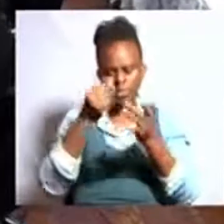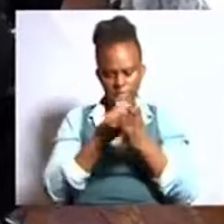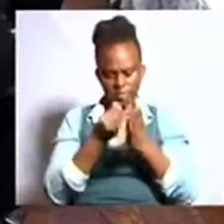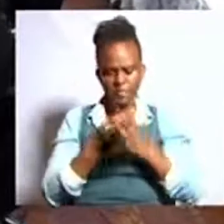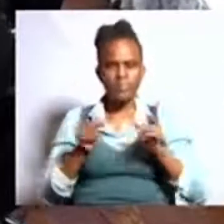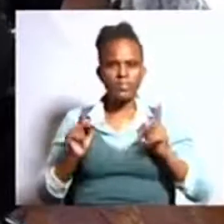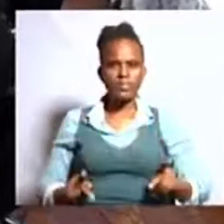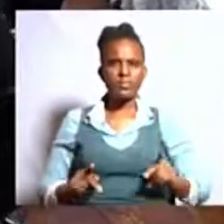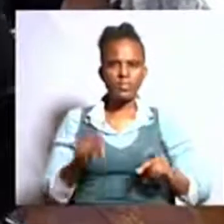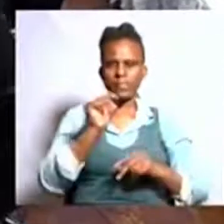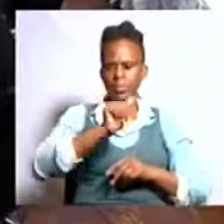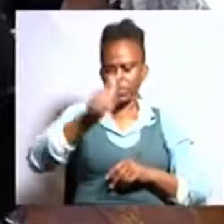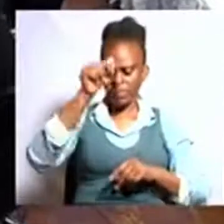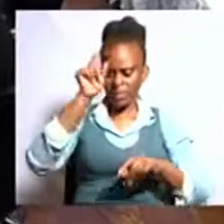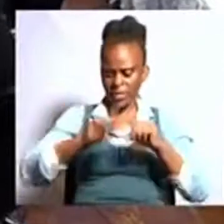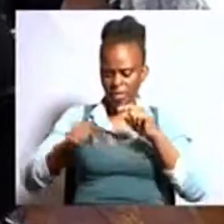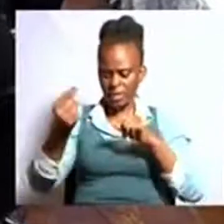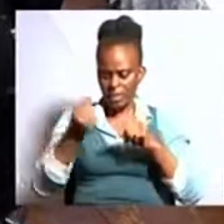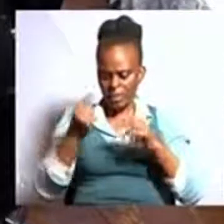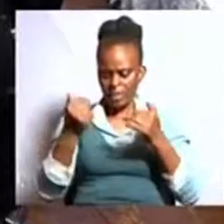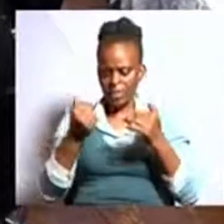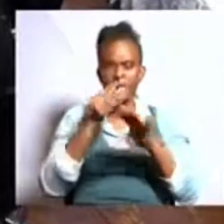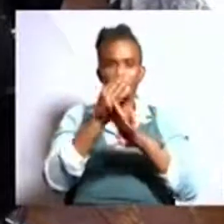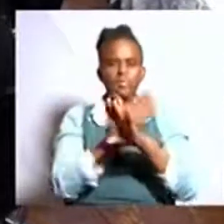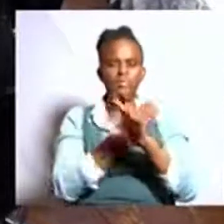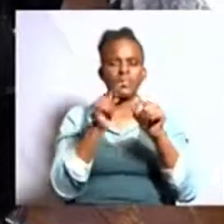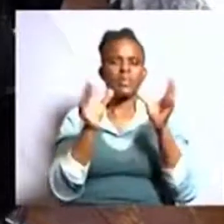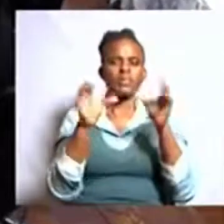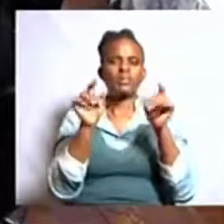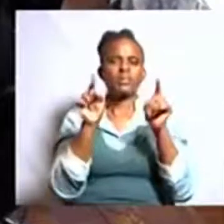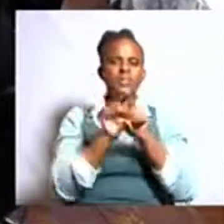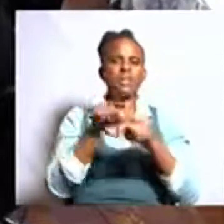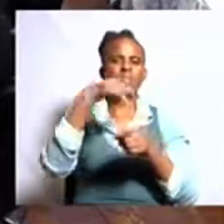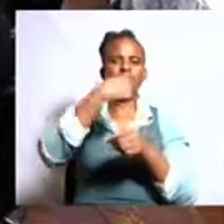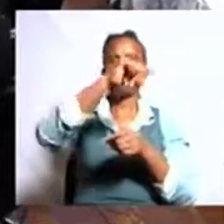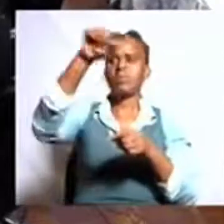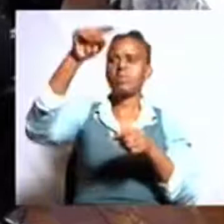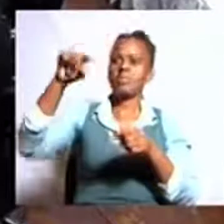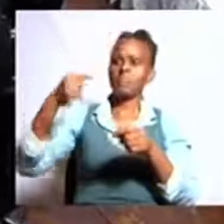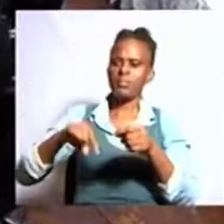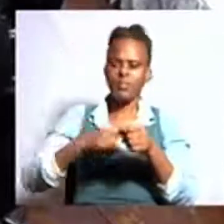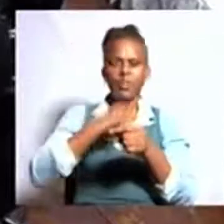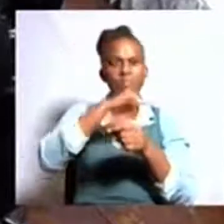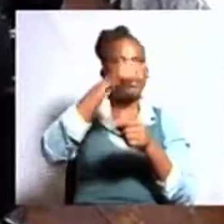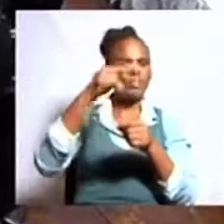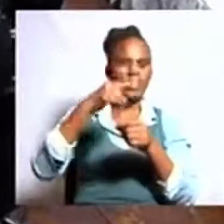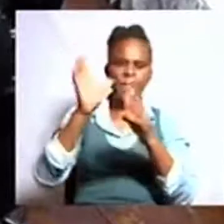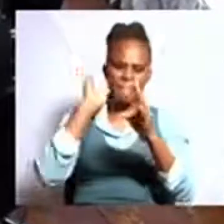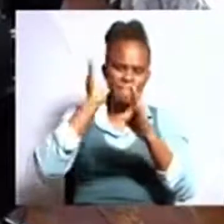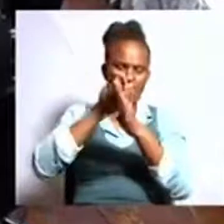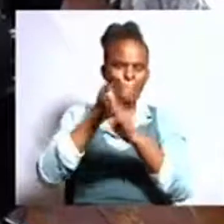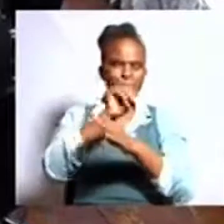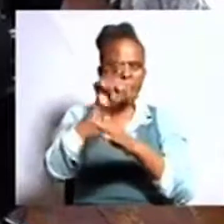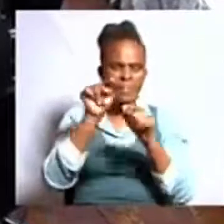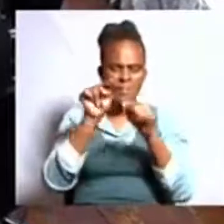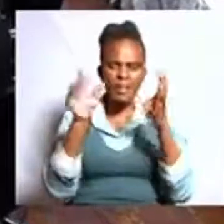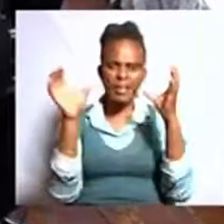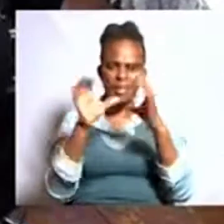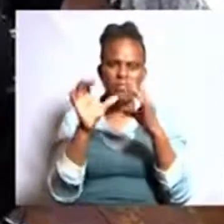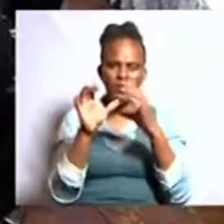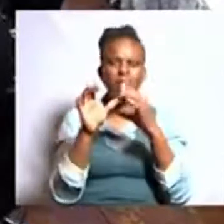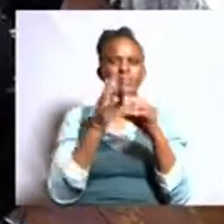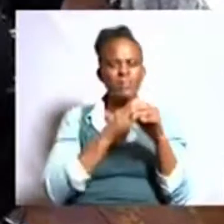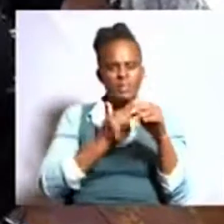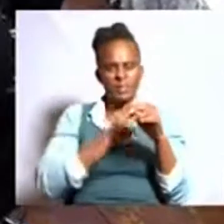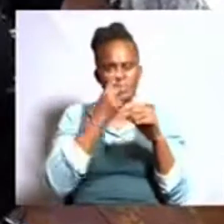person yourself. You can't come to appear before this committee and start running around this straightforward question. This committee is laboring. I can